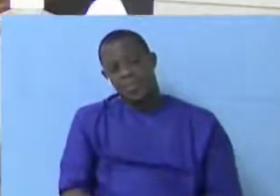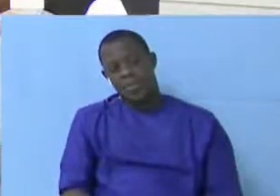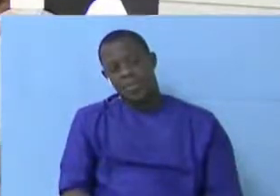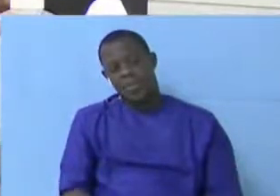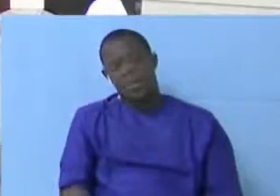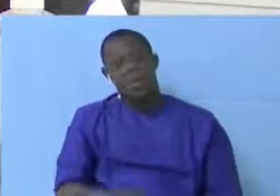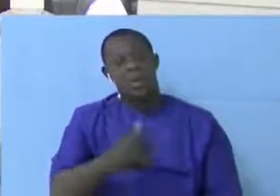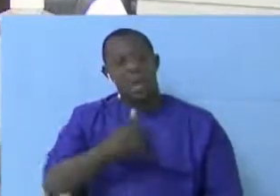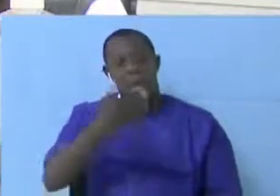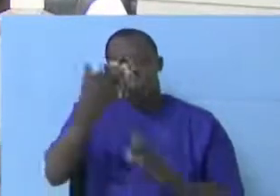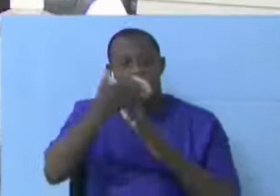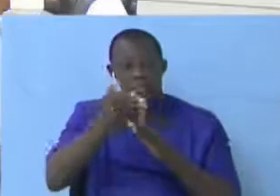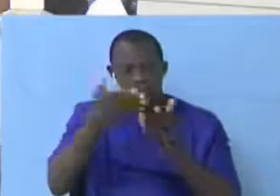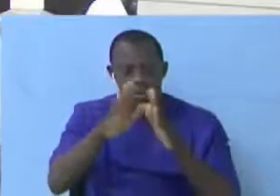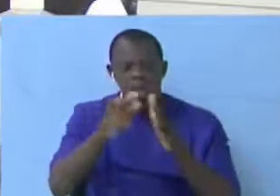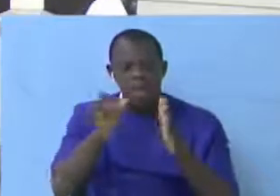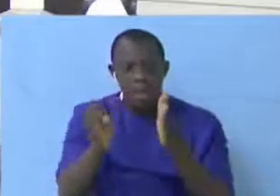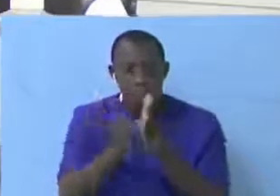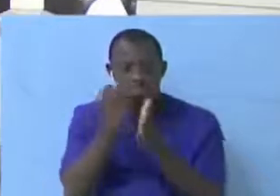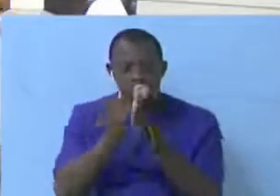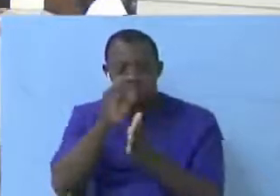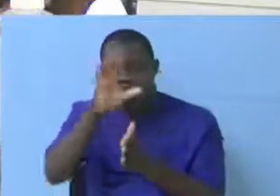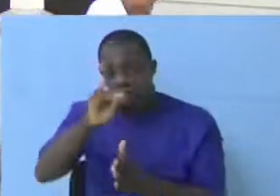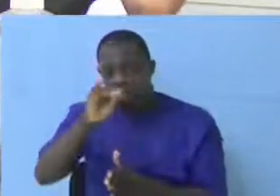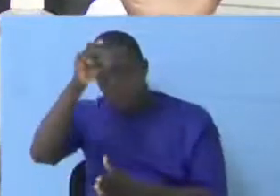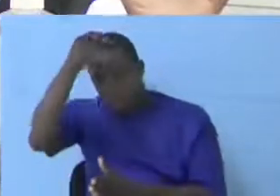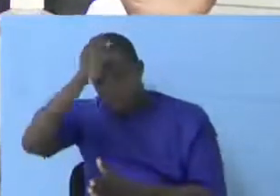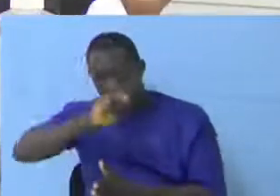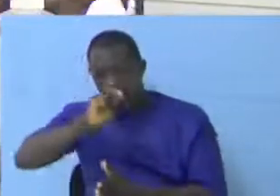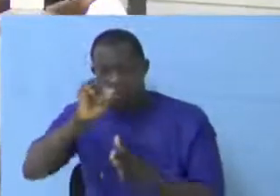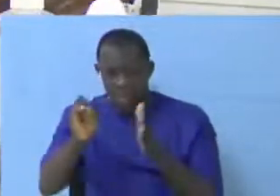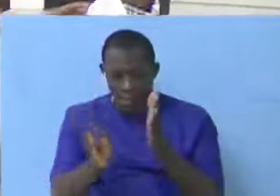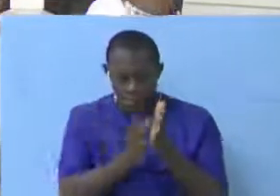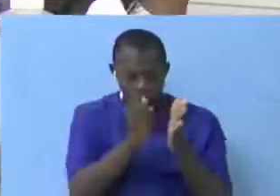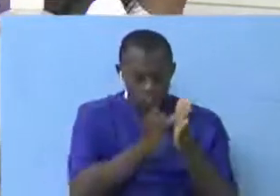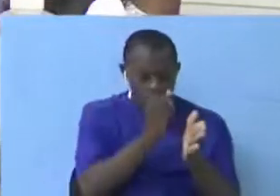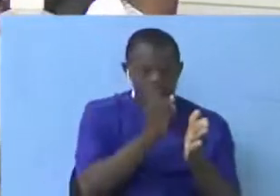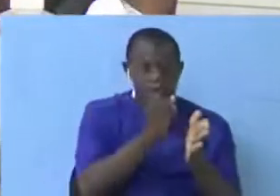I believe, according to the investigation, police investigation report,